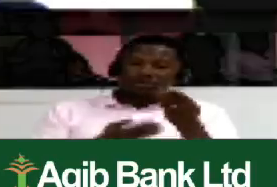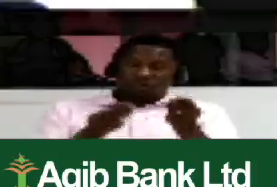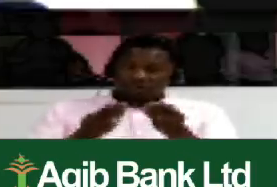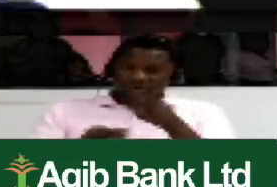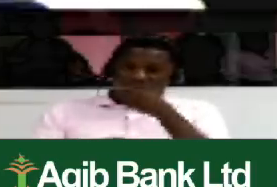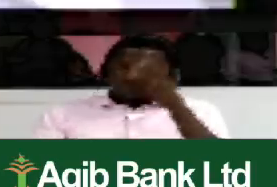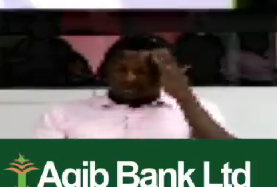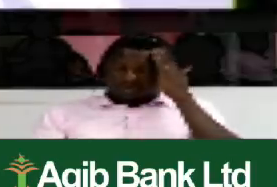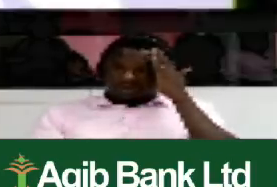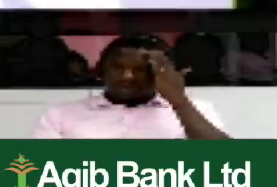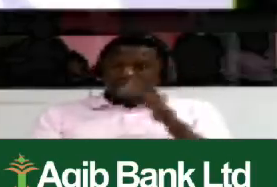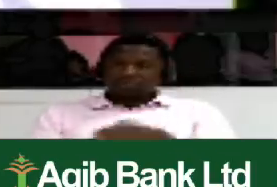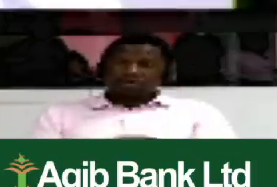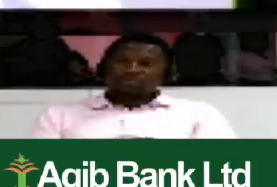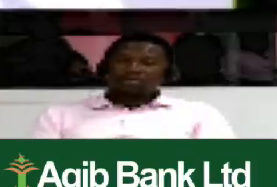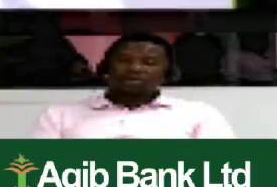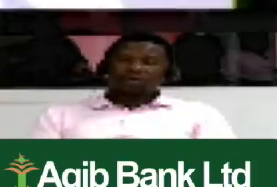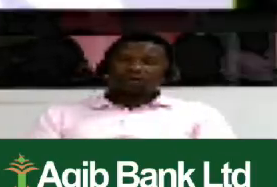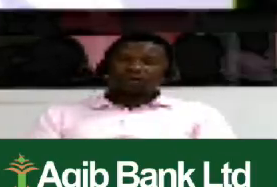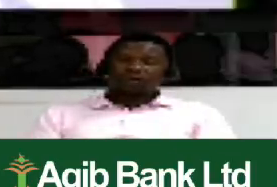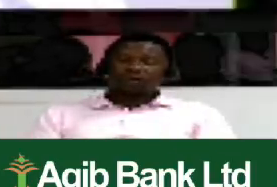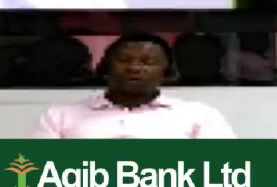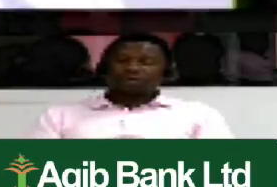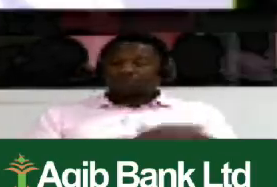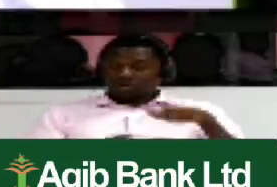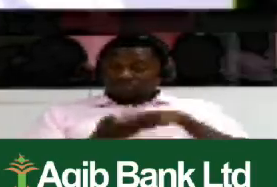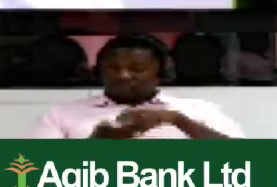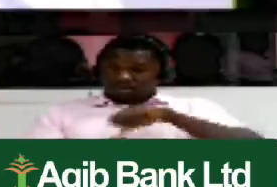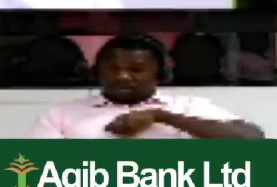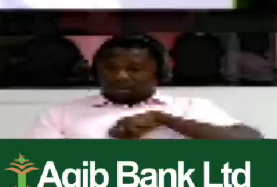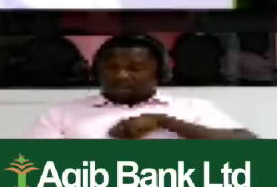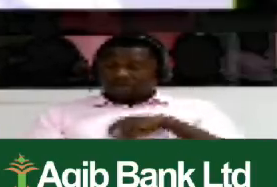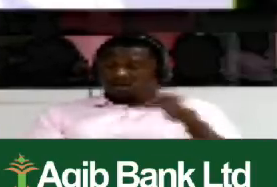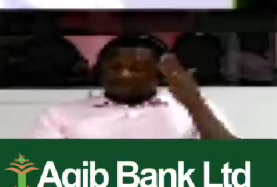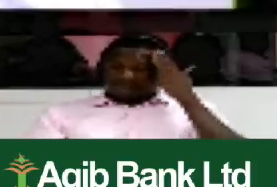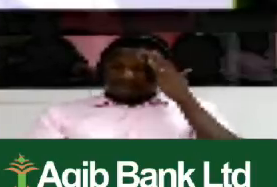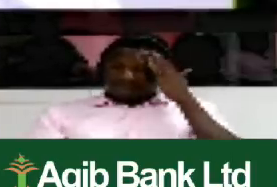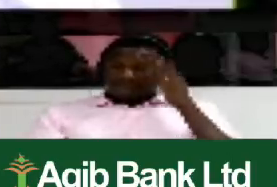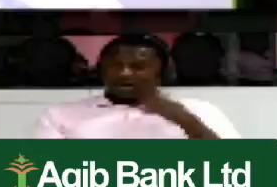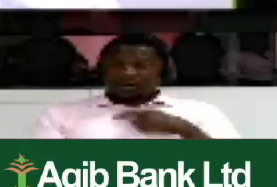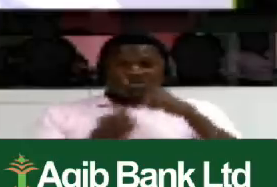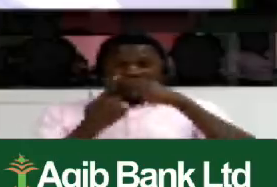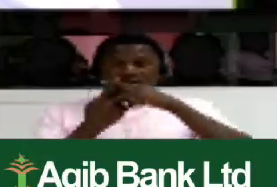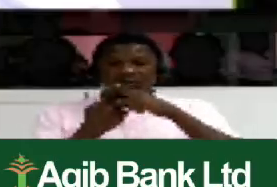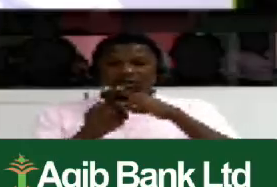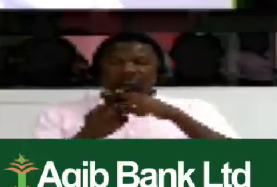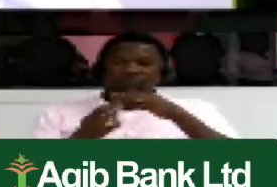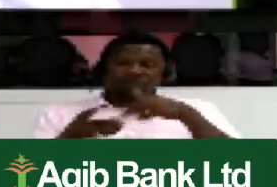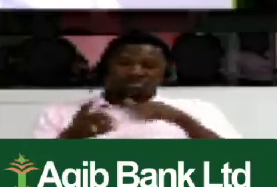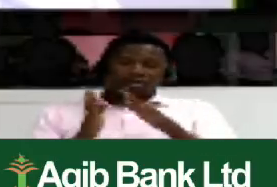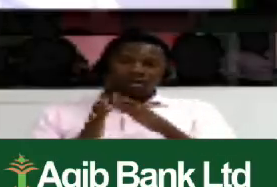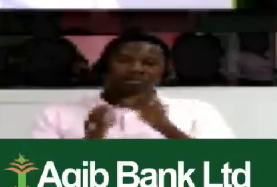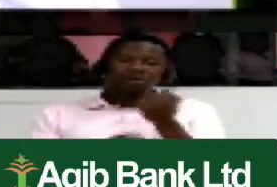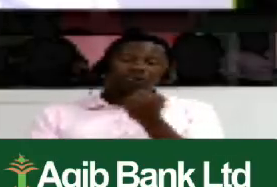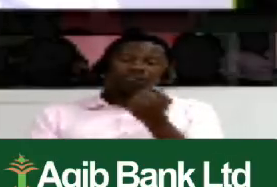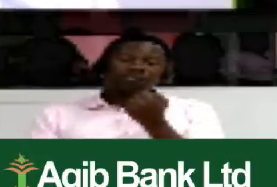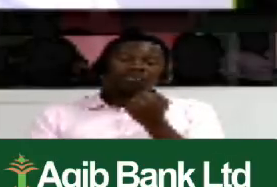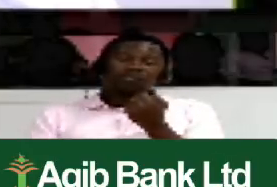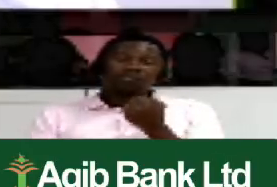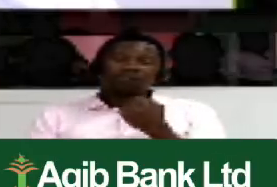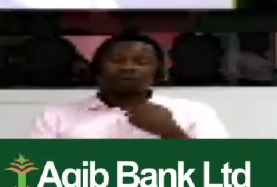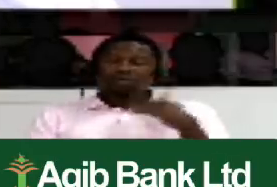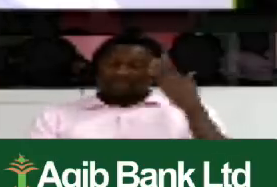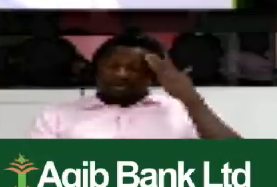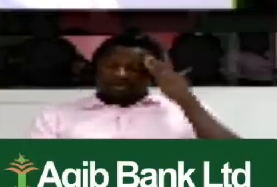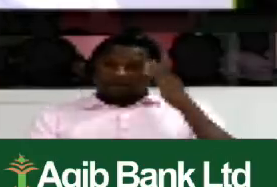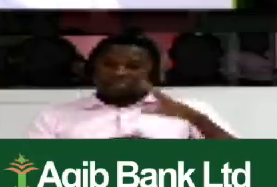know? On me, I think, except the positive aspect, because I